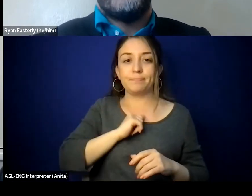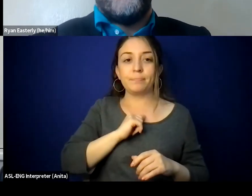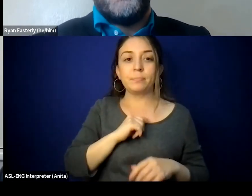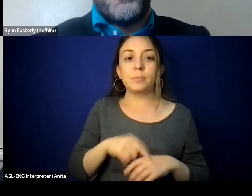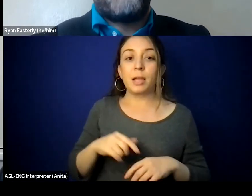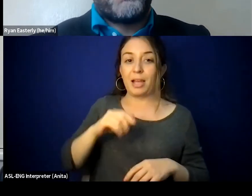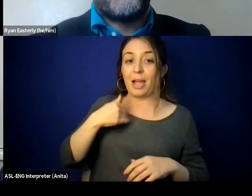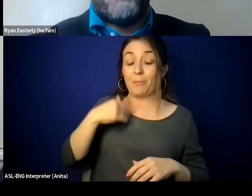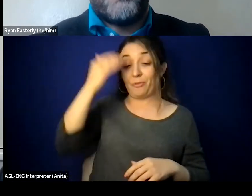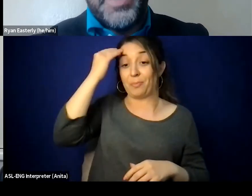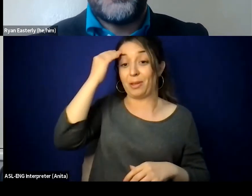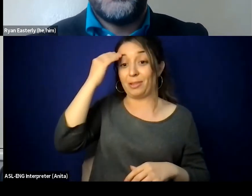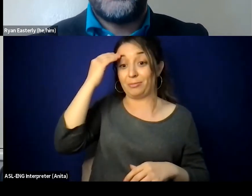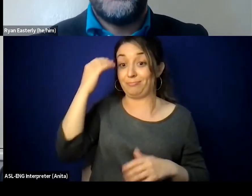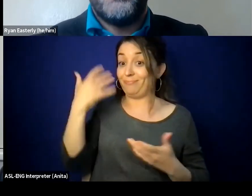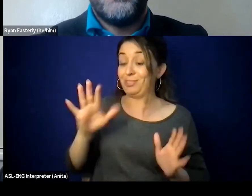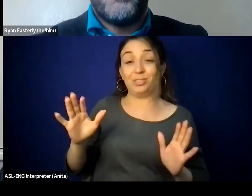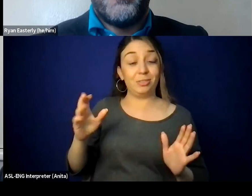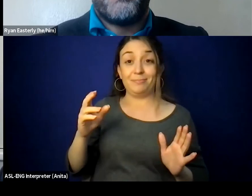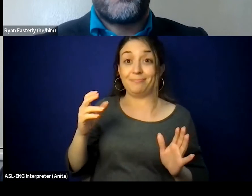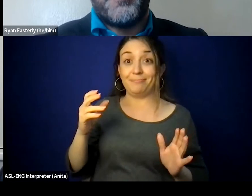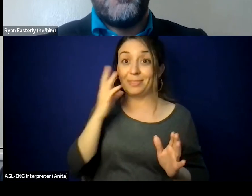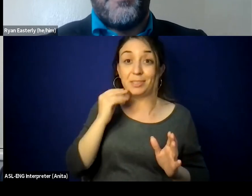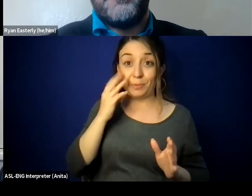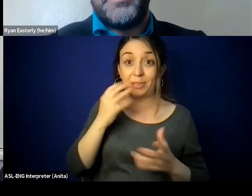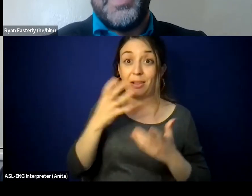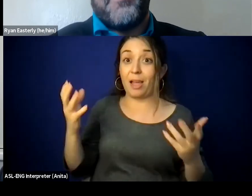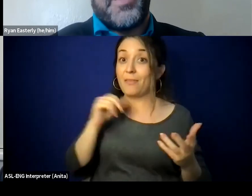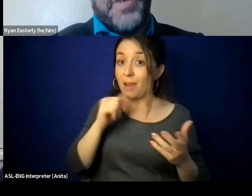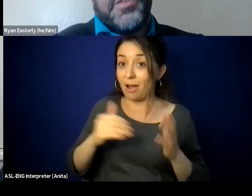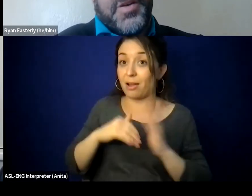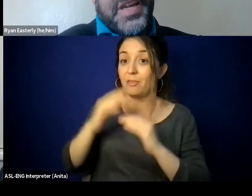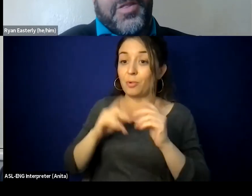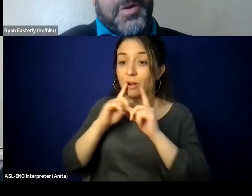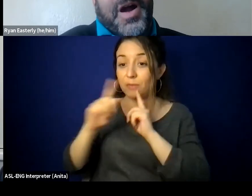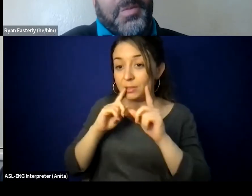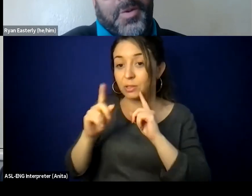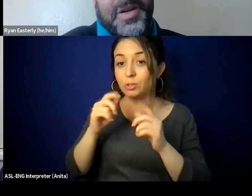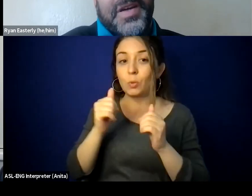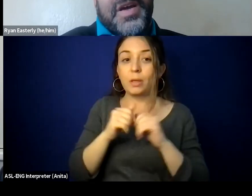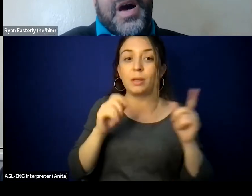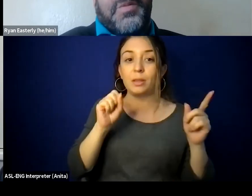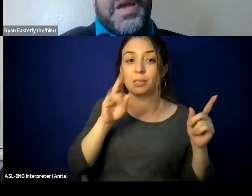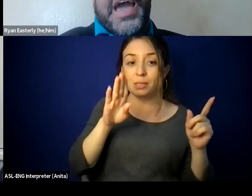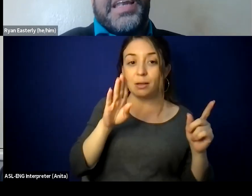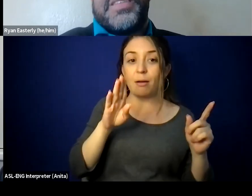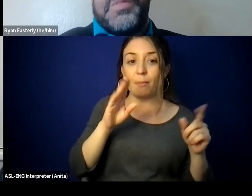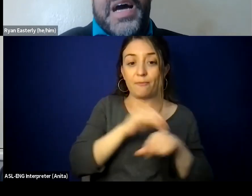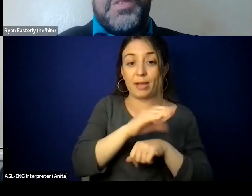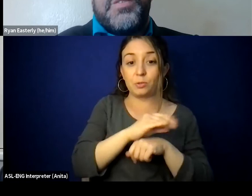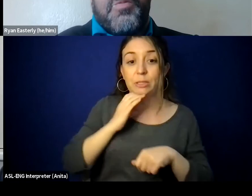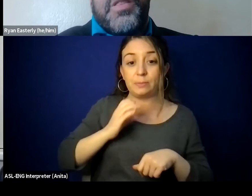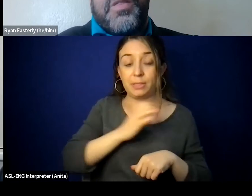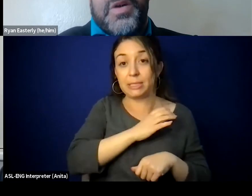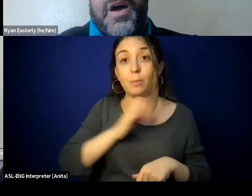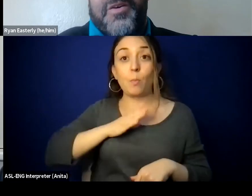having uncomfortable conversations through our self-advocacy advisory committee, through our board, and